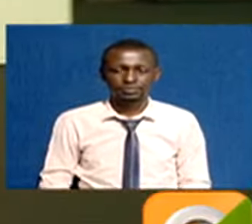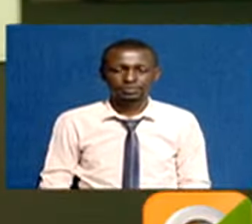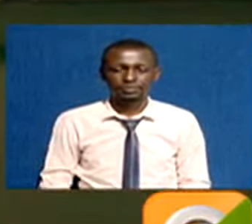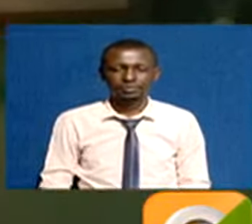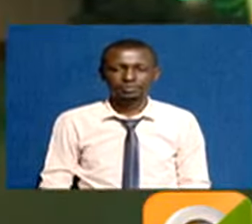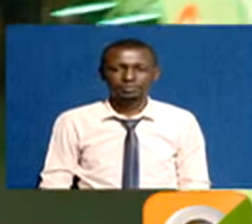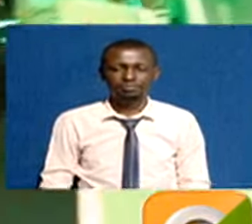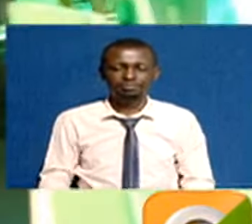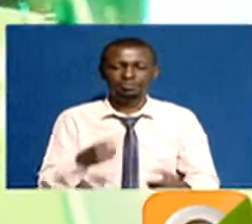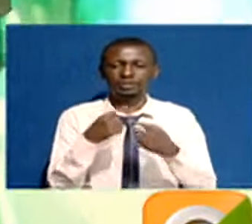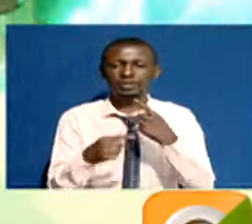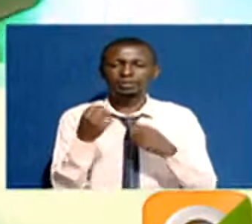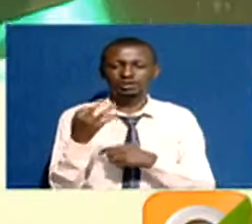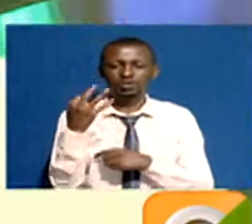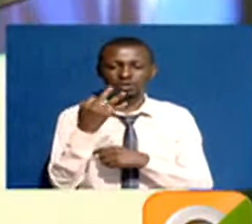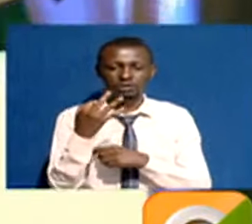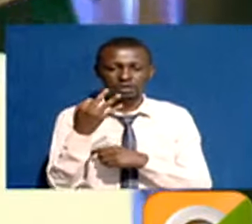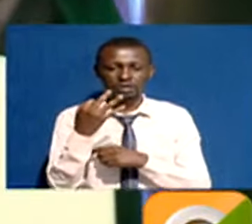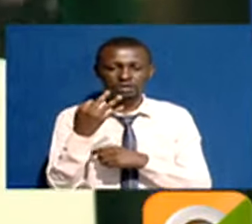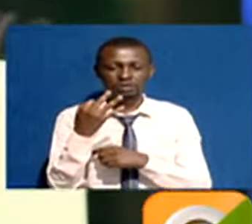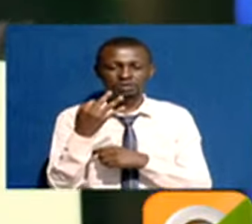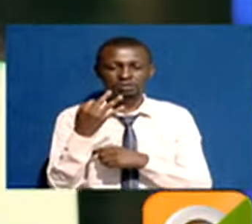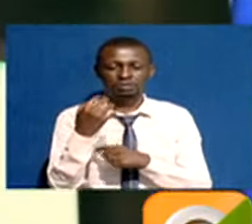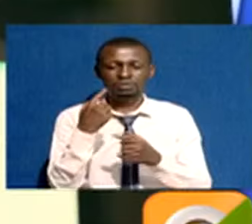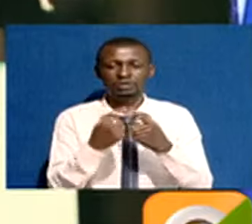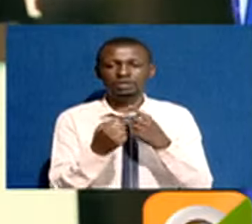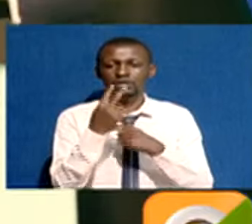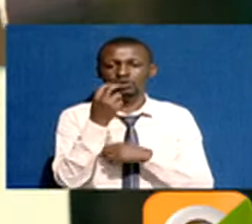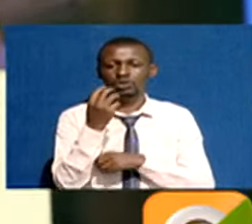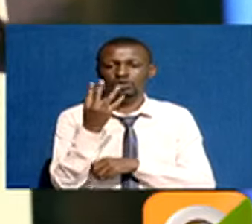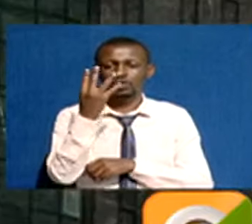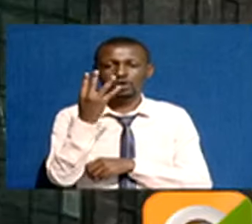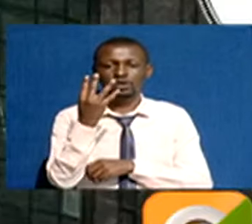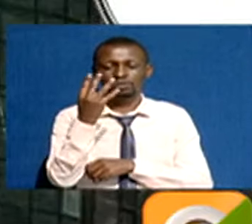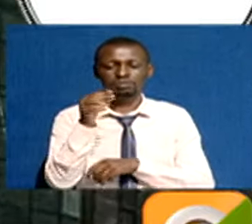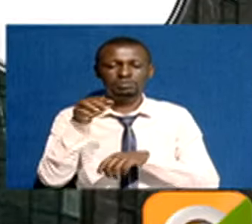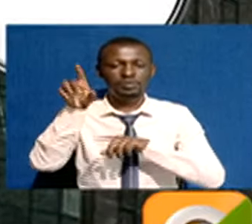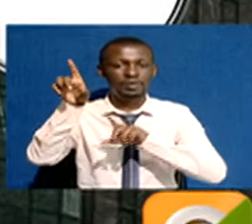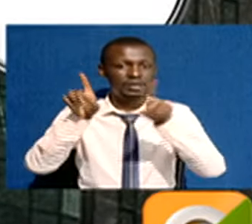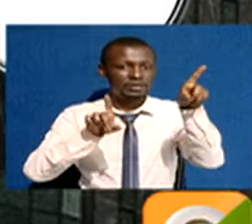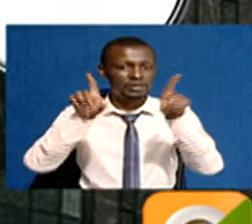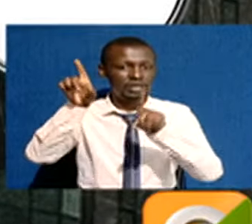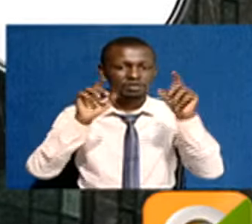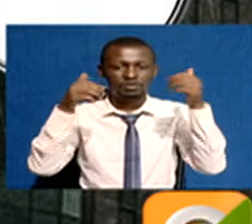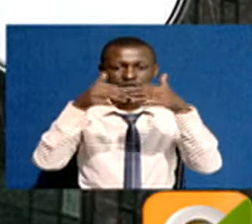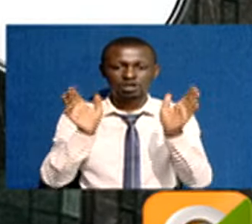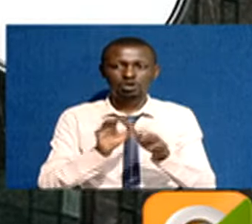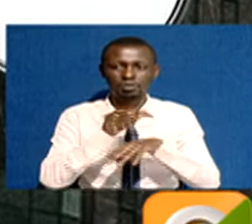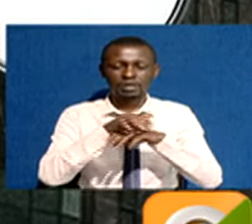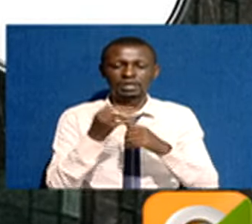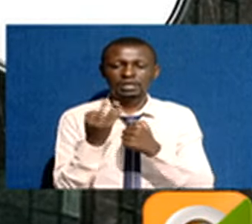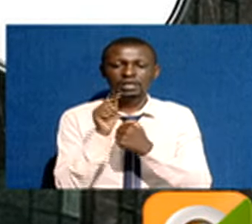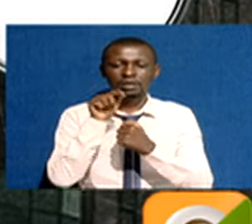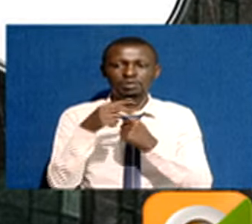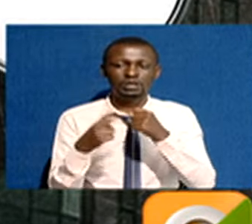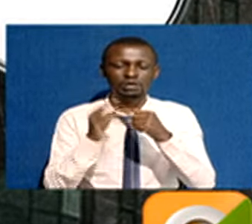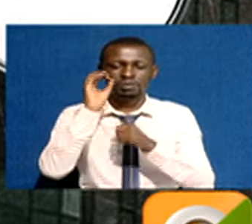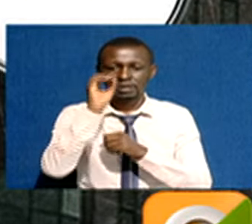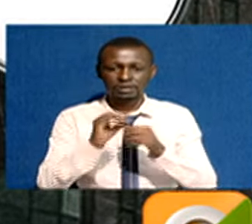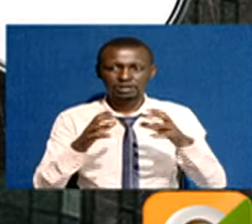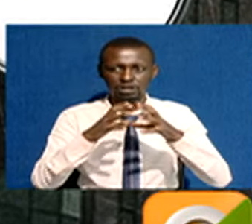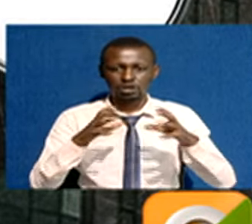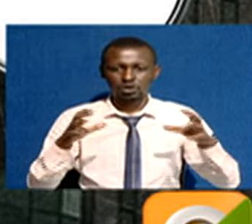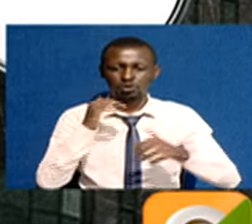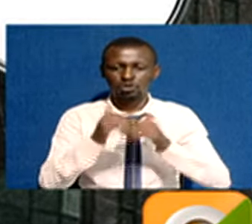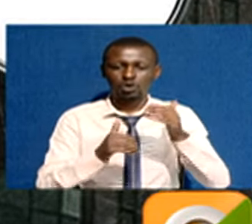In the year ending March 31, 2024, telco service provider Safaricom registered a 13.7% growth in net